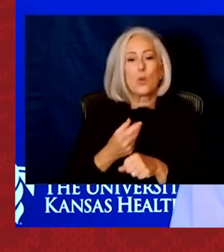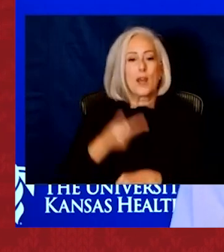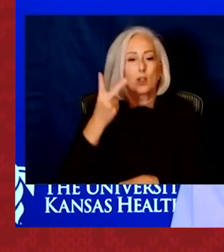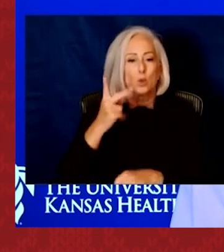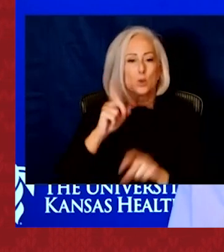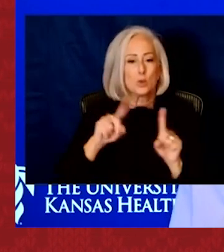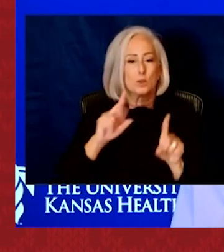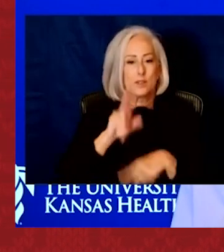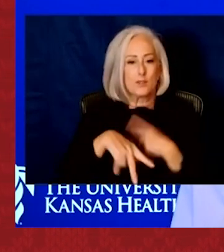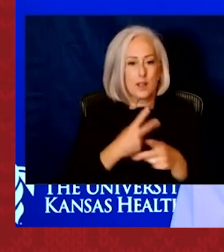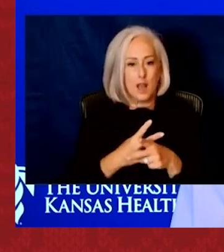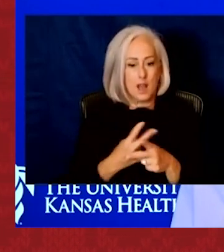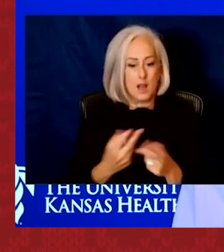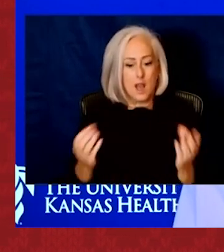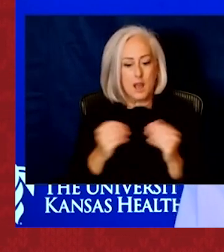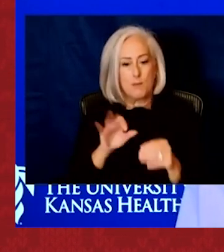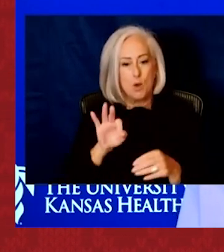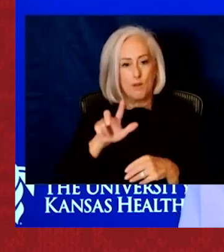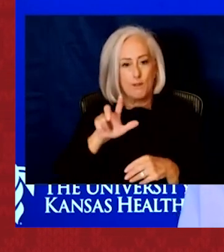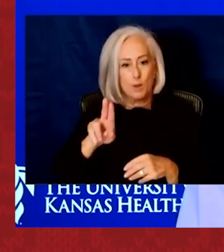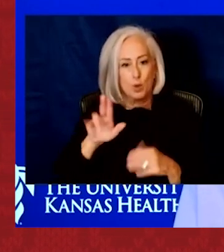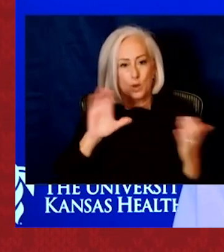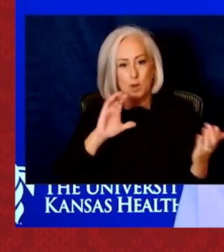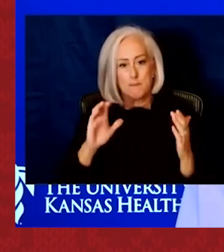2 seasons. So it's going to be important to